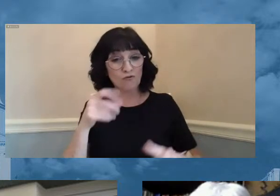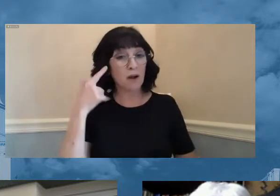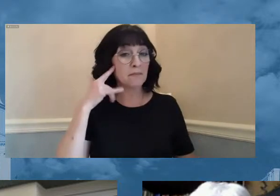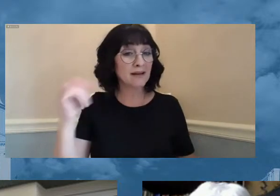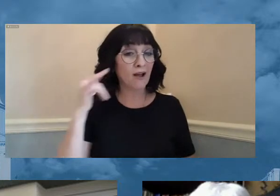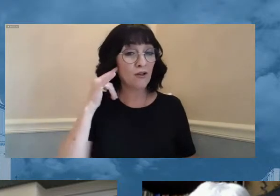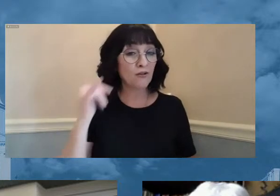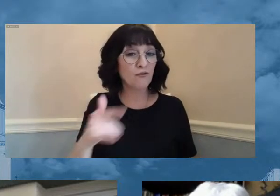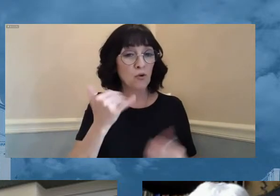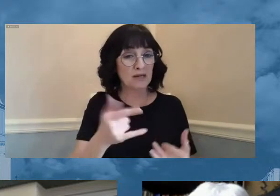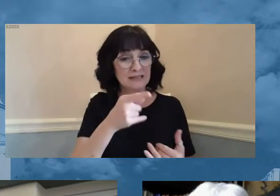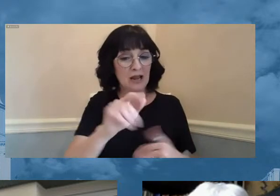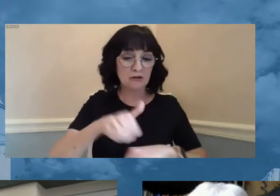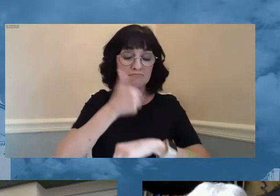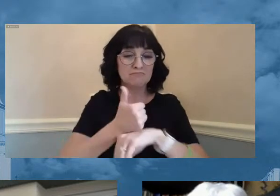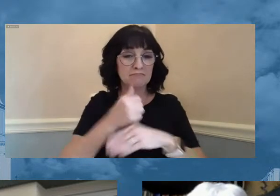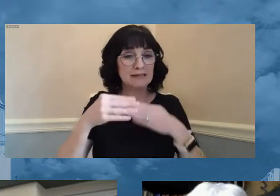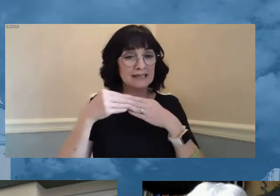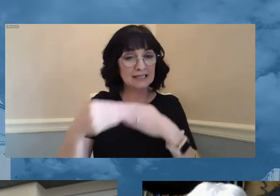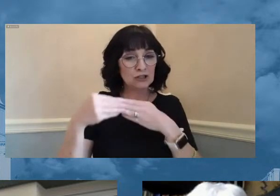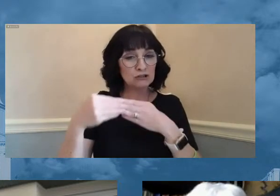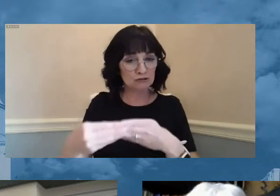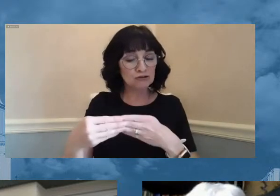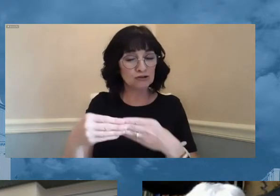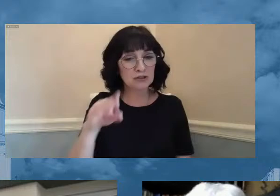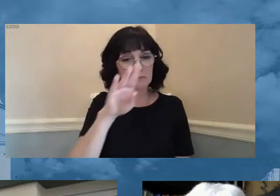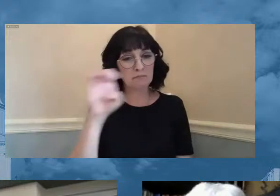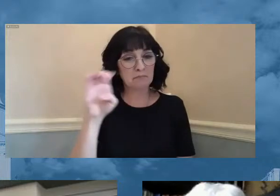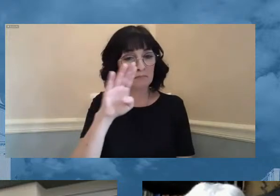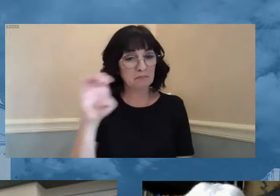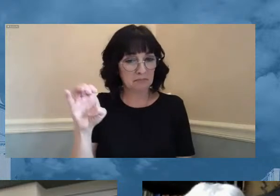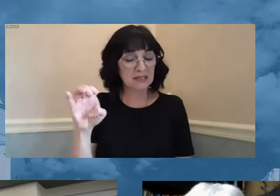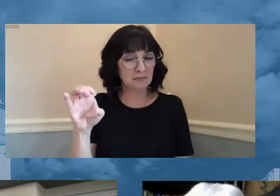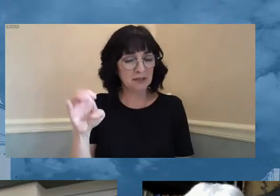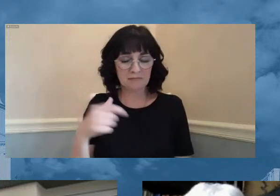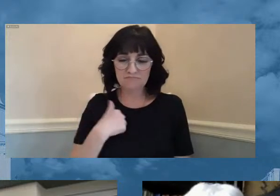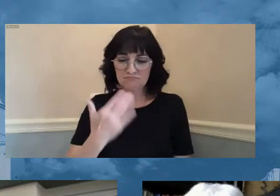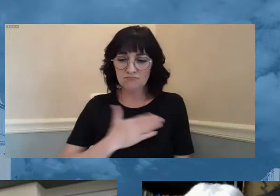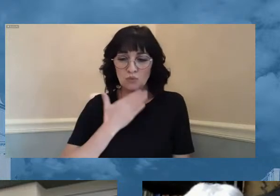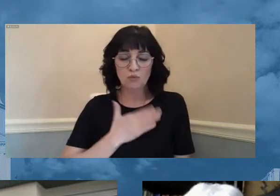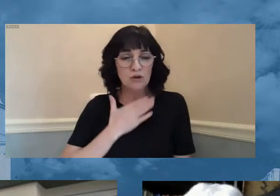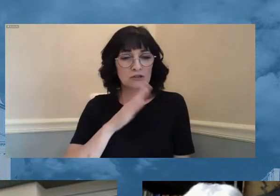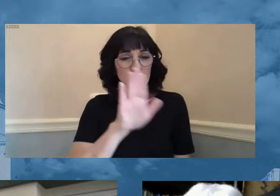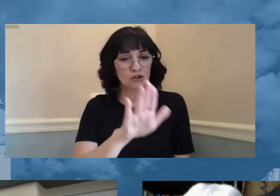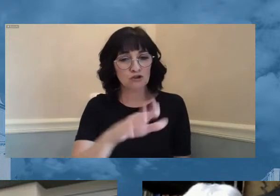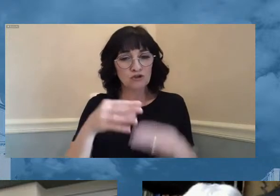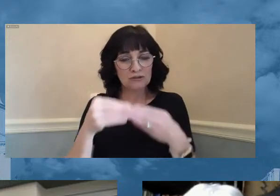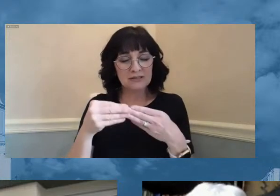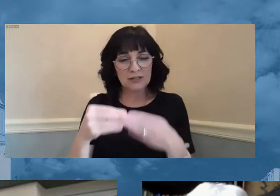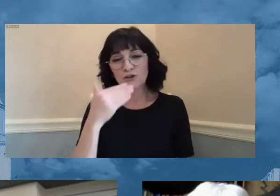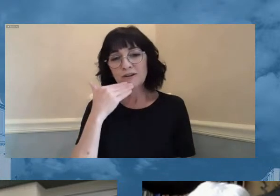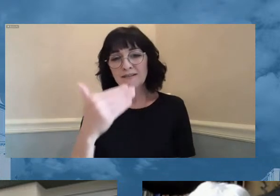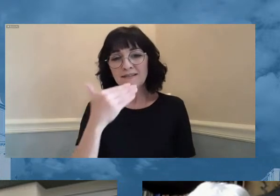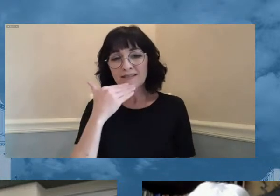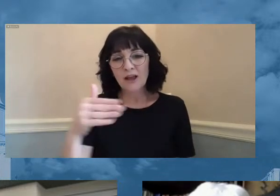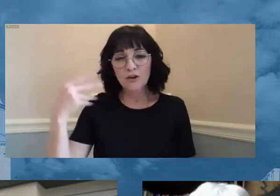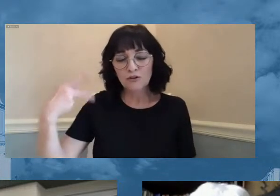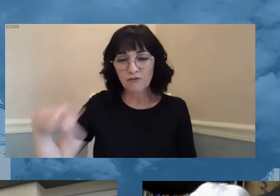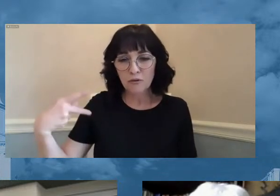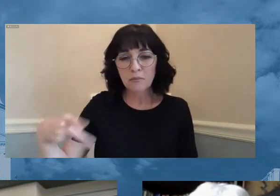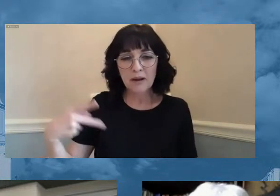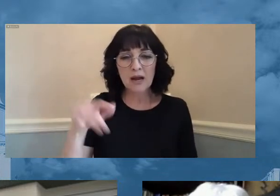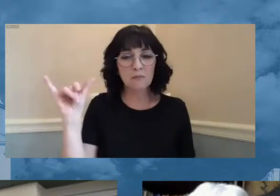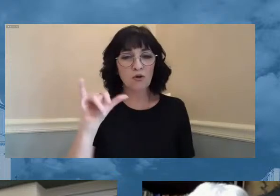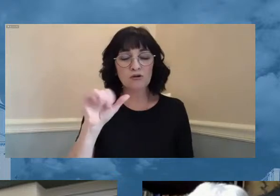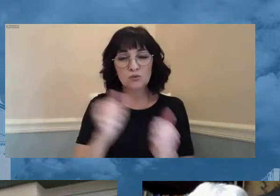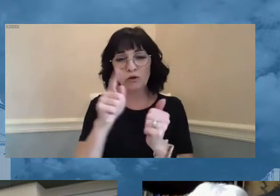at BB Healthcare in the lower part of our state. We appreciate your partnership. Again, thanks to Pam for being with us with